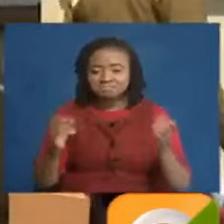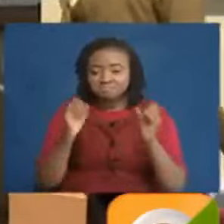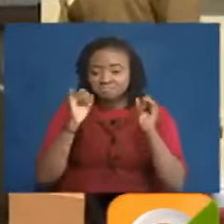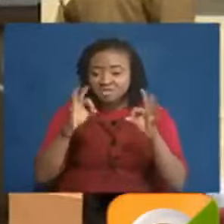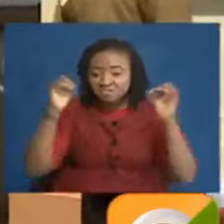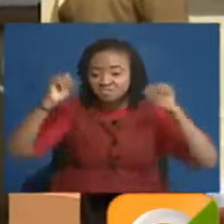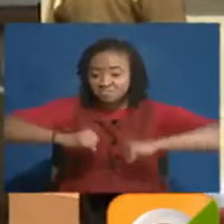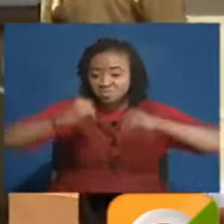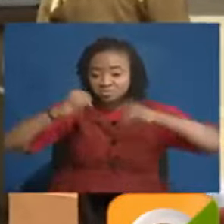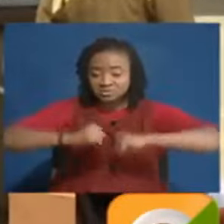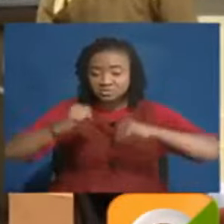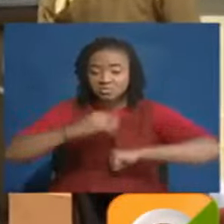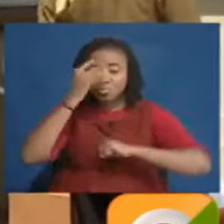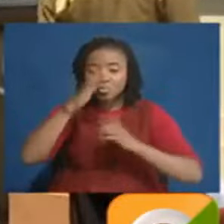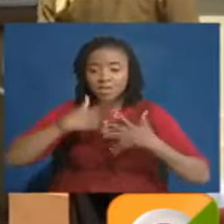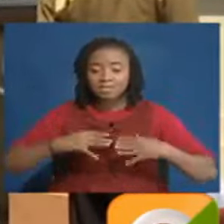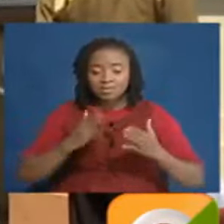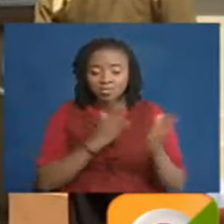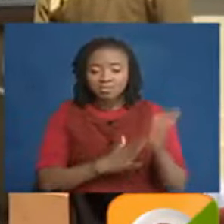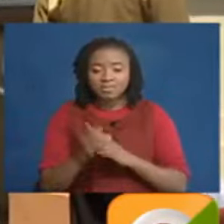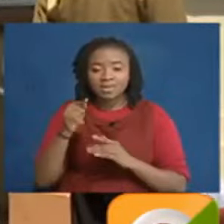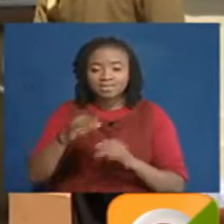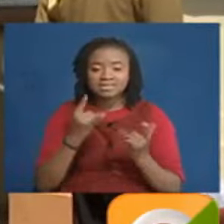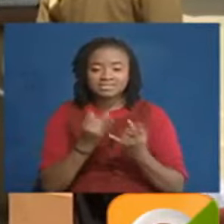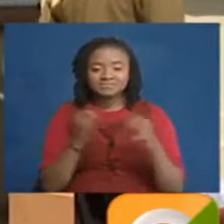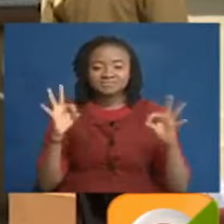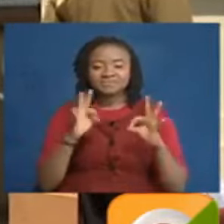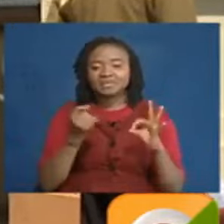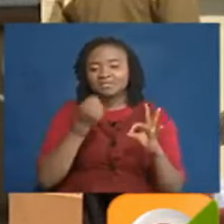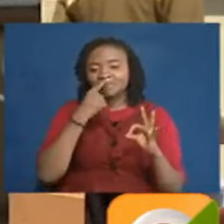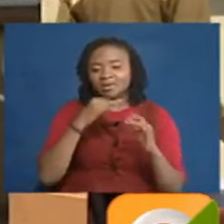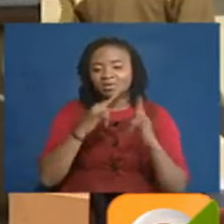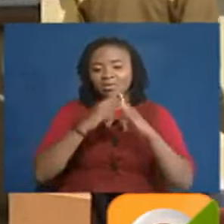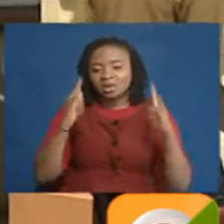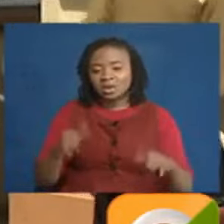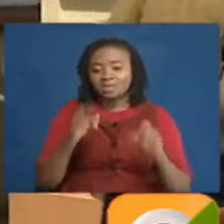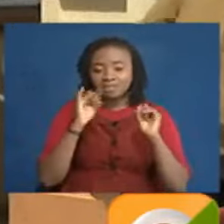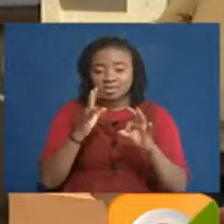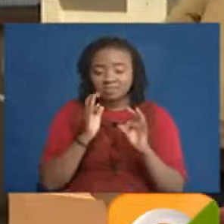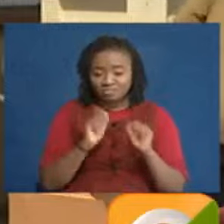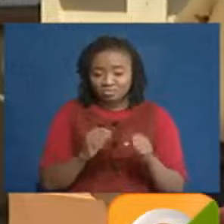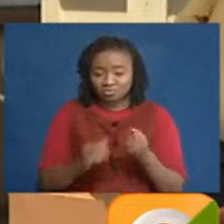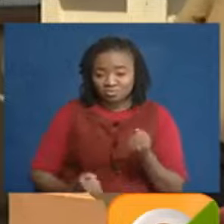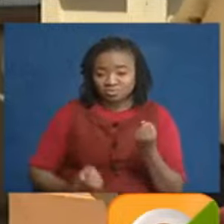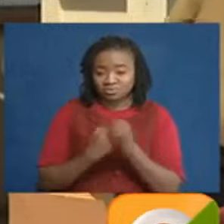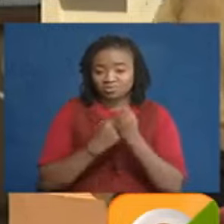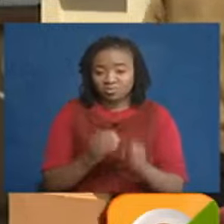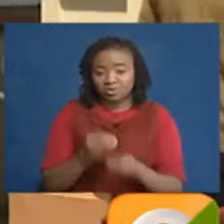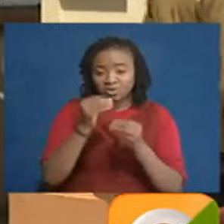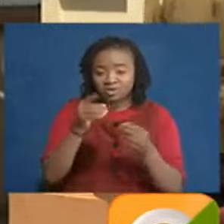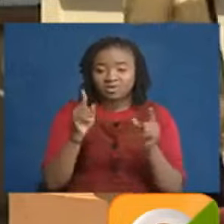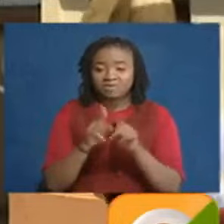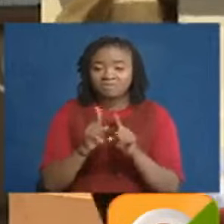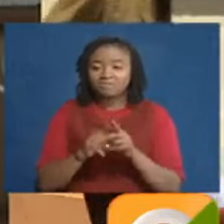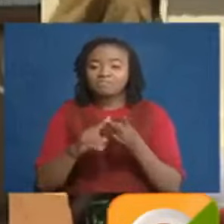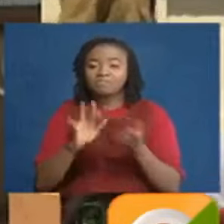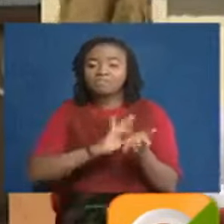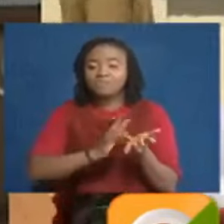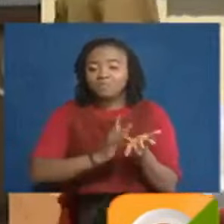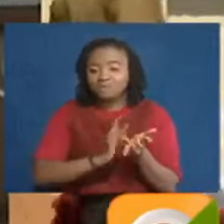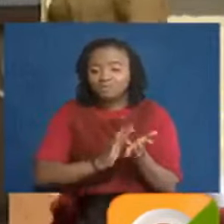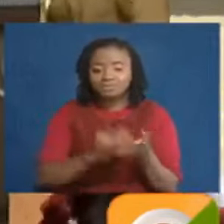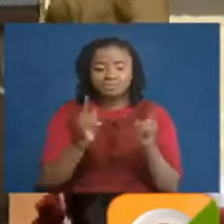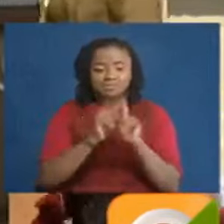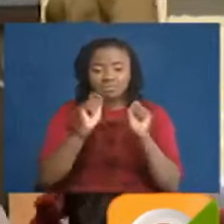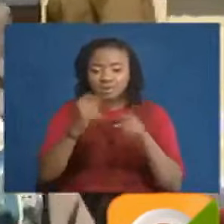these people trying to organize these free medical camps, if they are able to offer their support, or the pharmaceuticals, if they are able to come